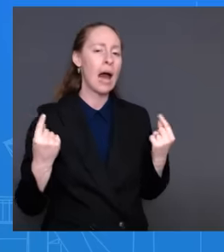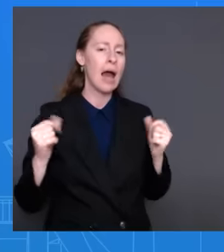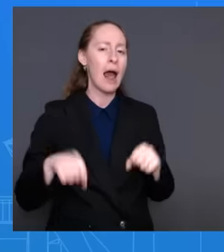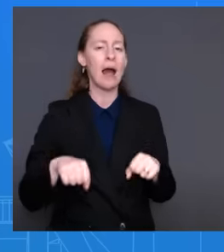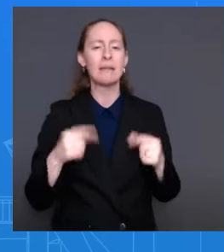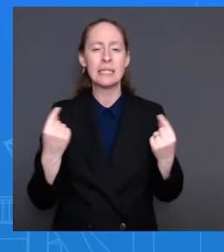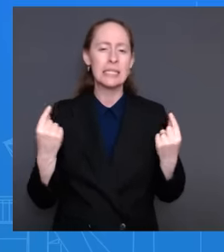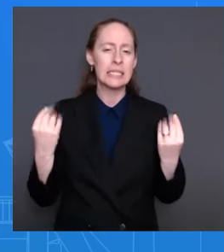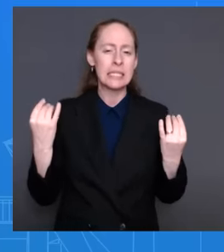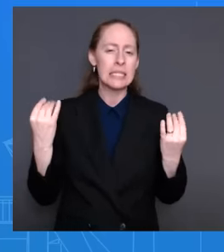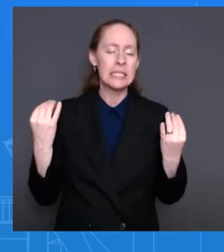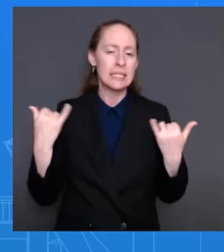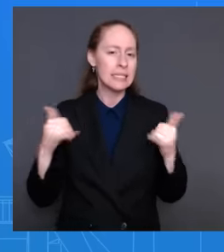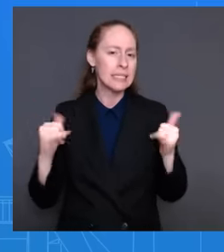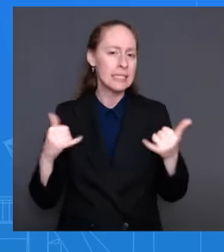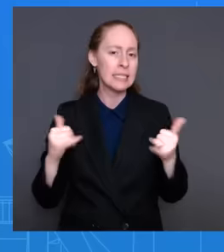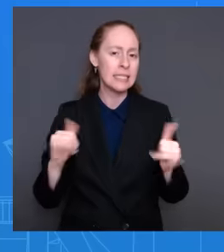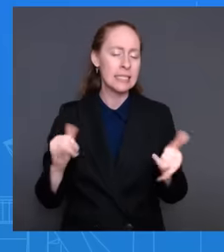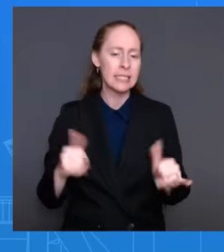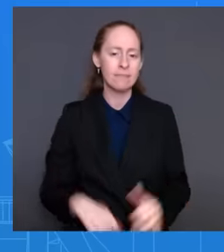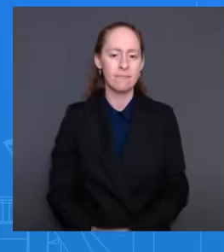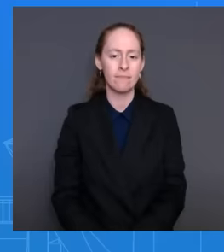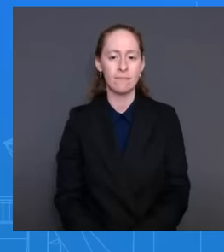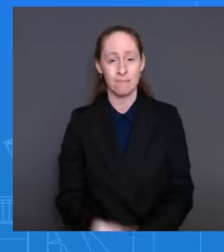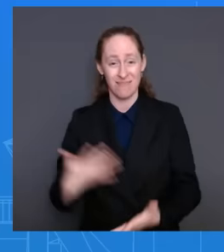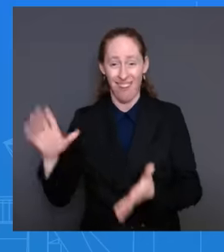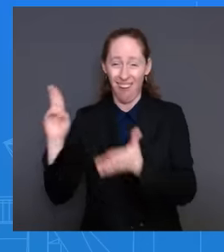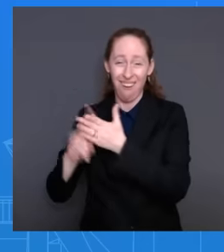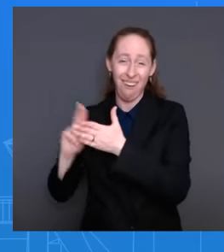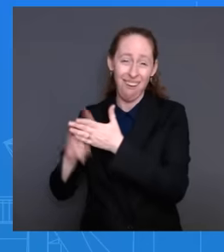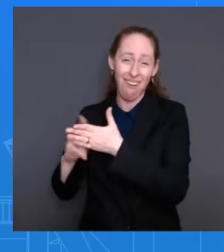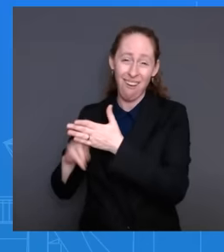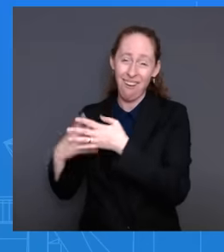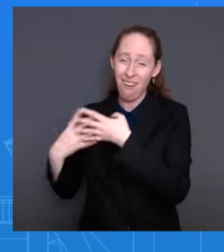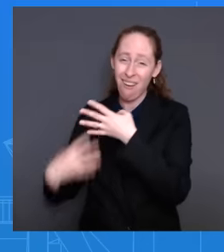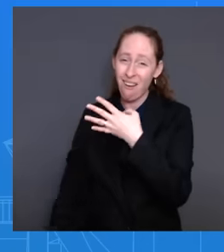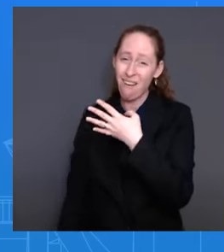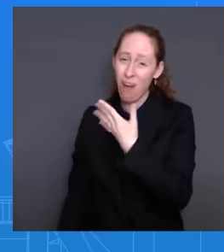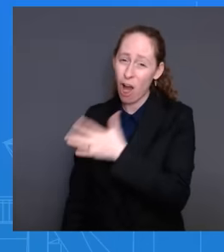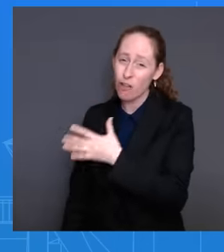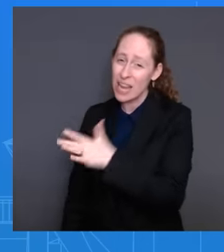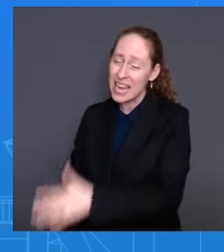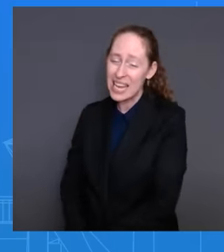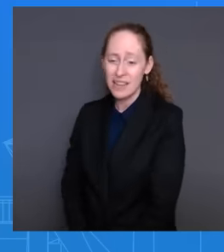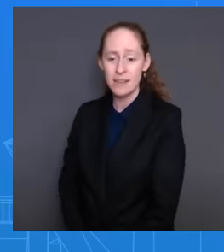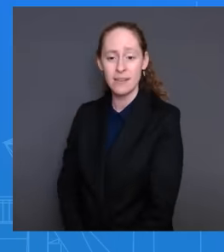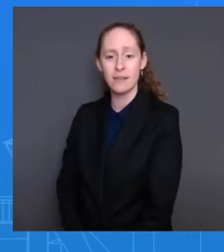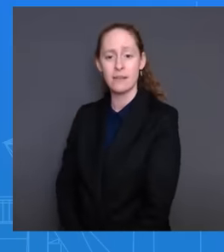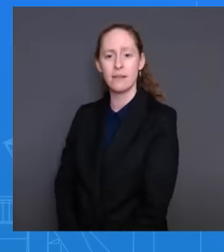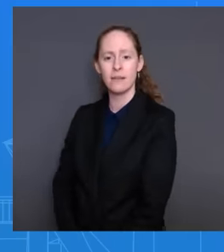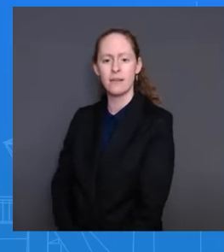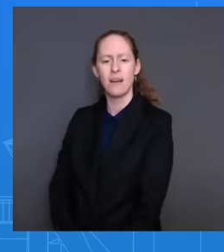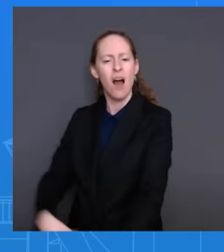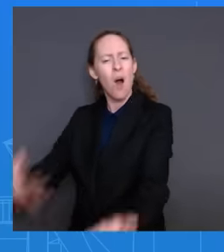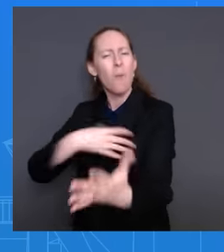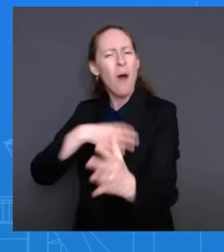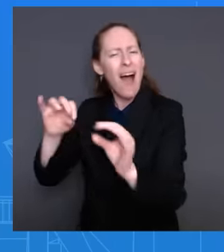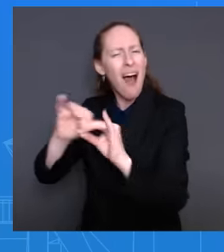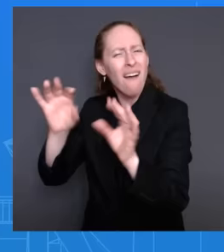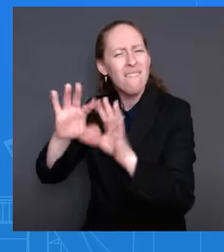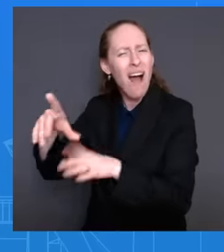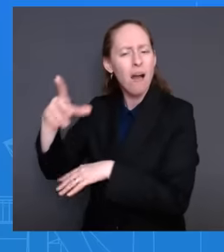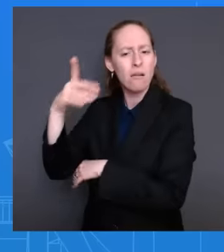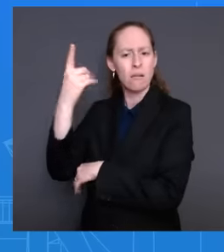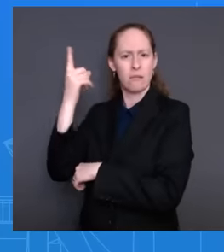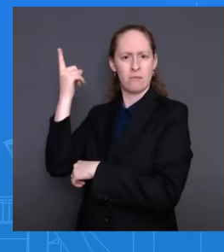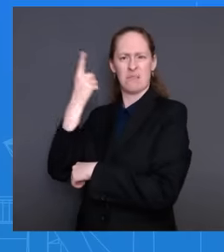any president at this time. One other thing I wanted to just clarify, something he said on Friday during his address at the Naval Academy.